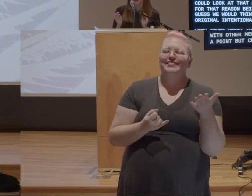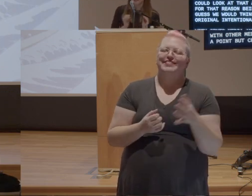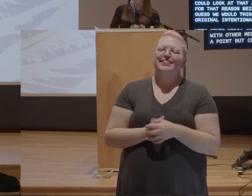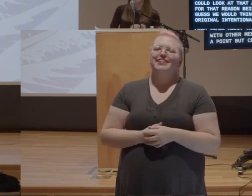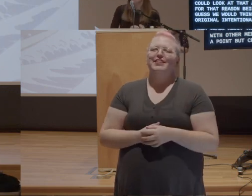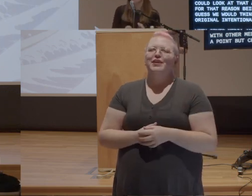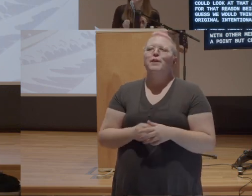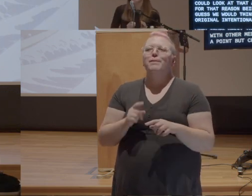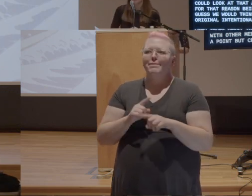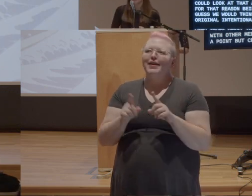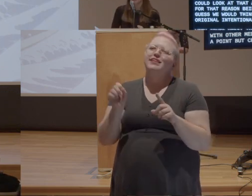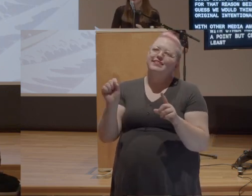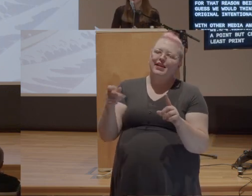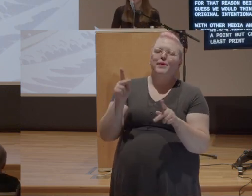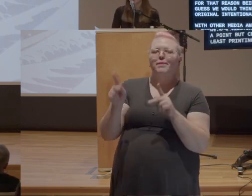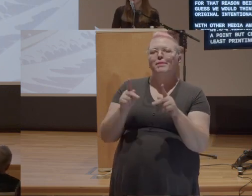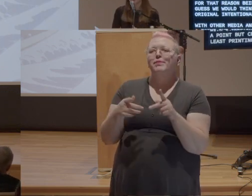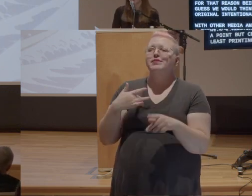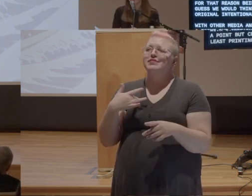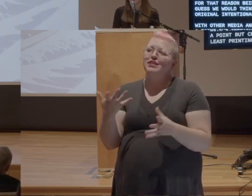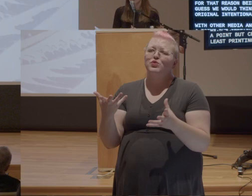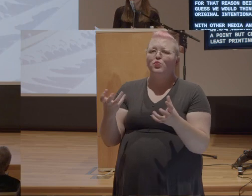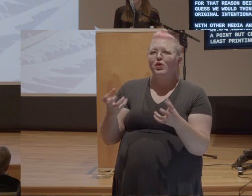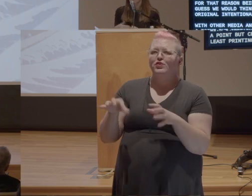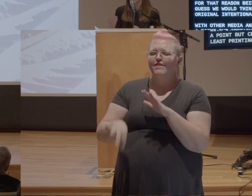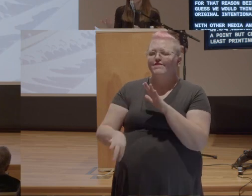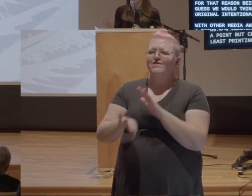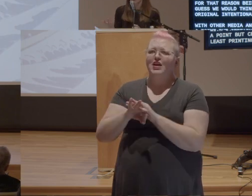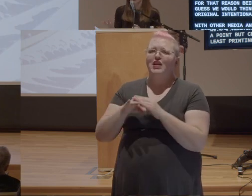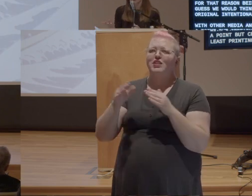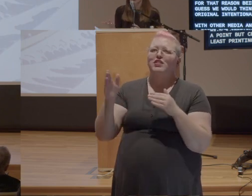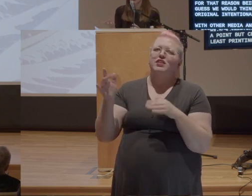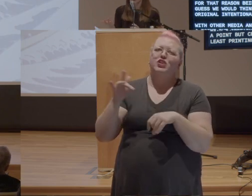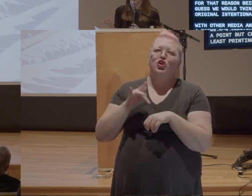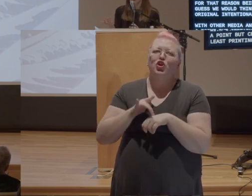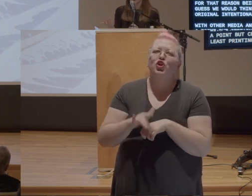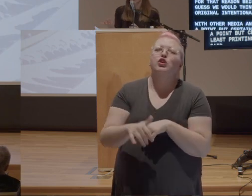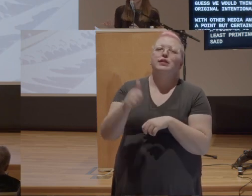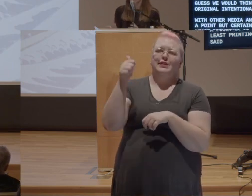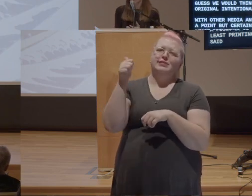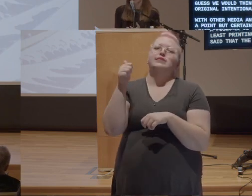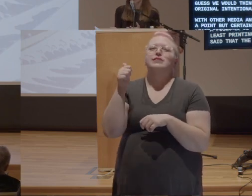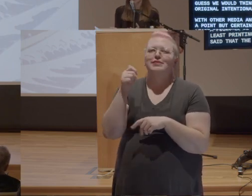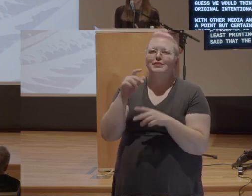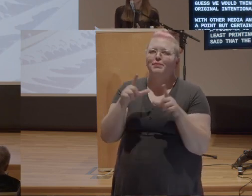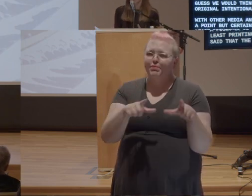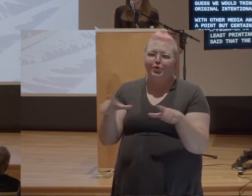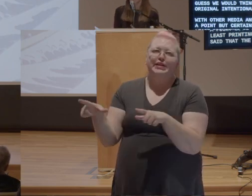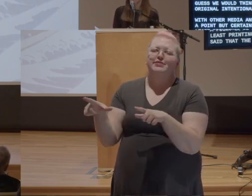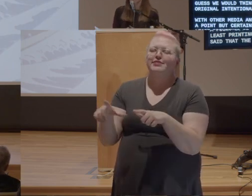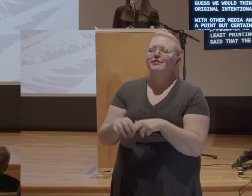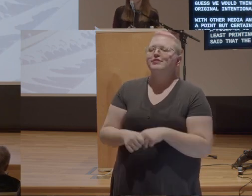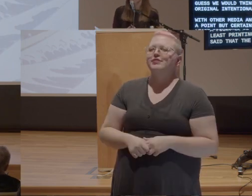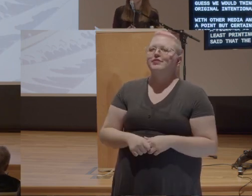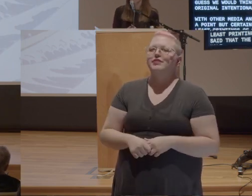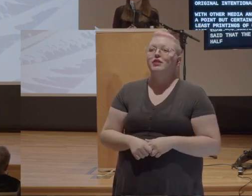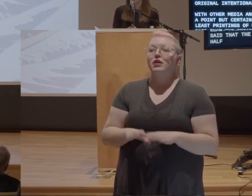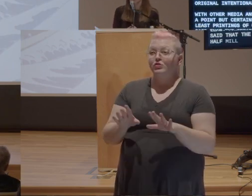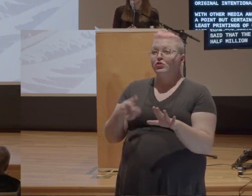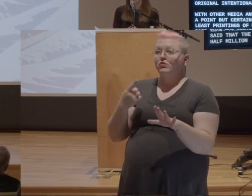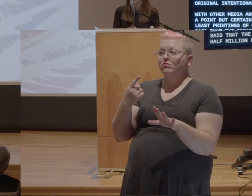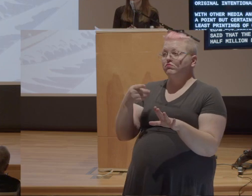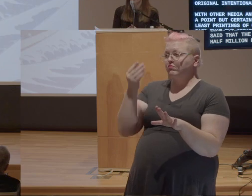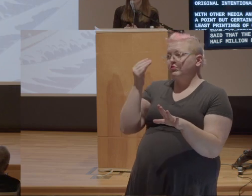the earliest printings of given designs. And so when I said that the Great Wave had sold for